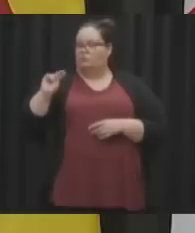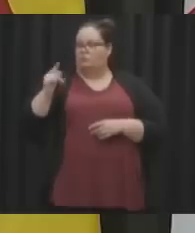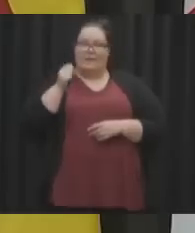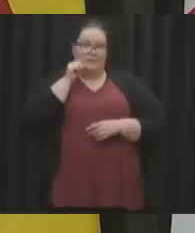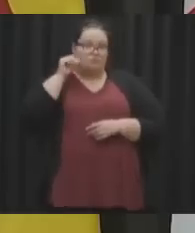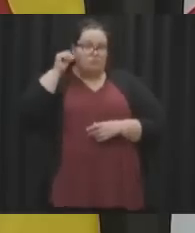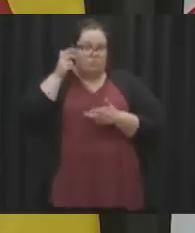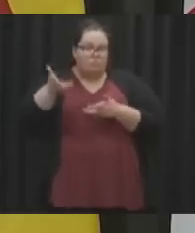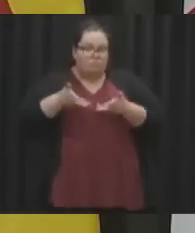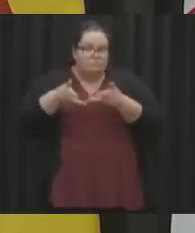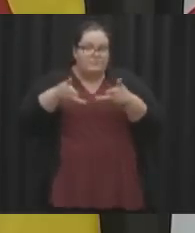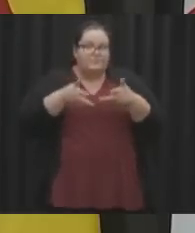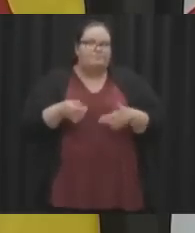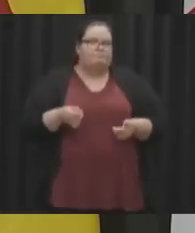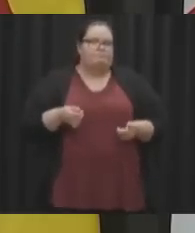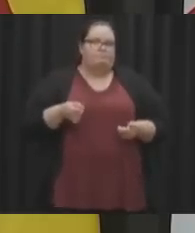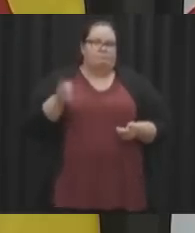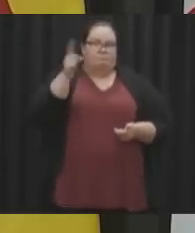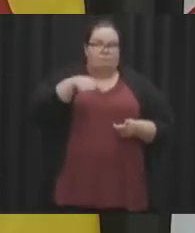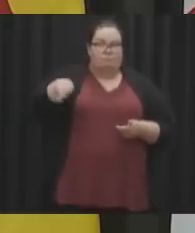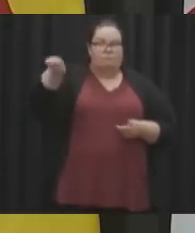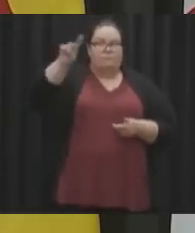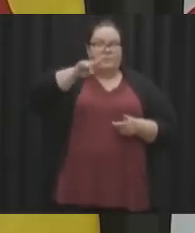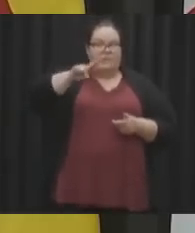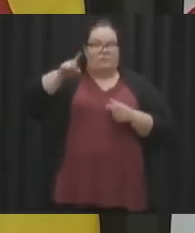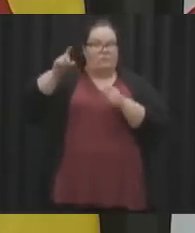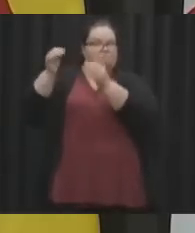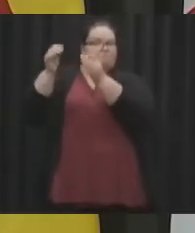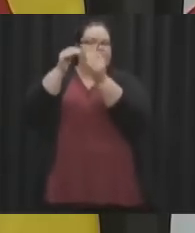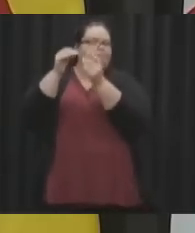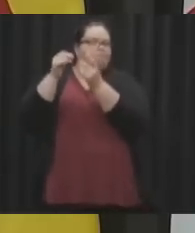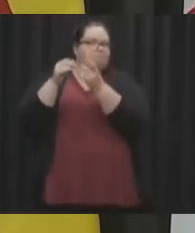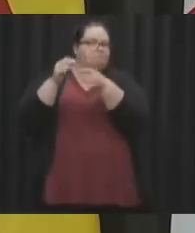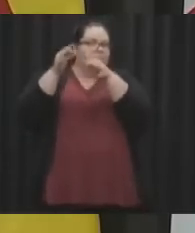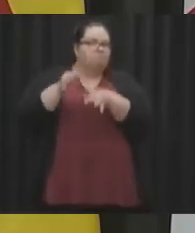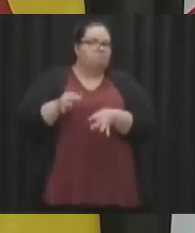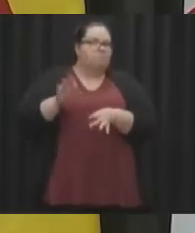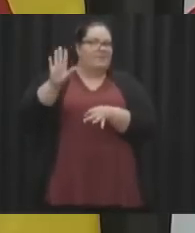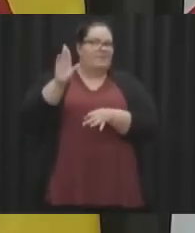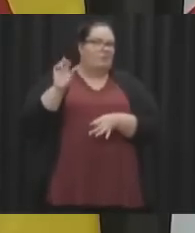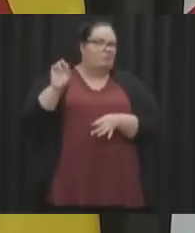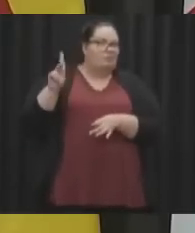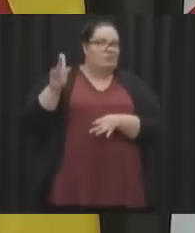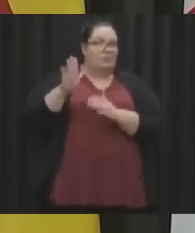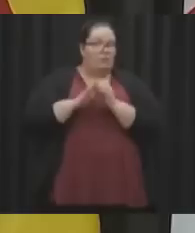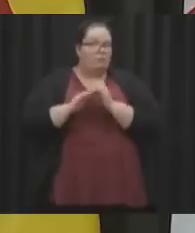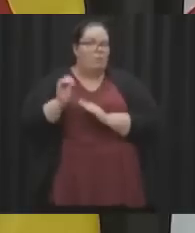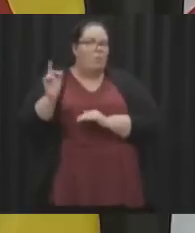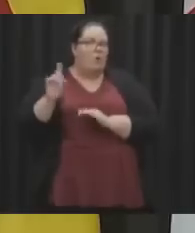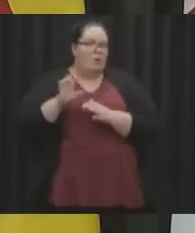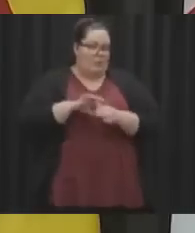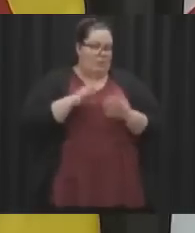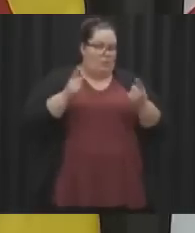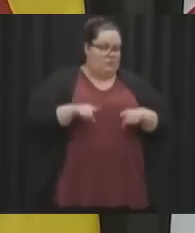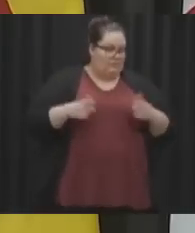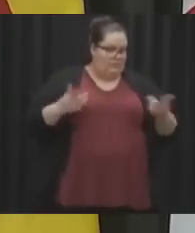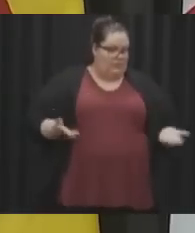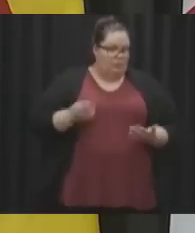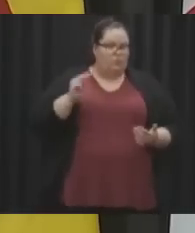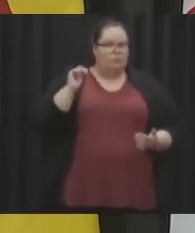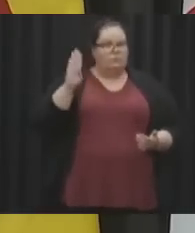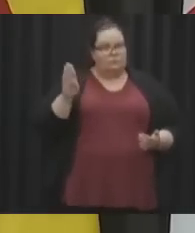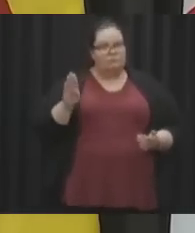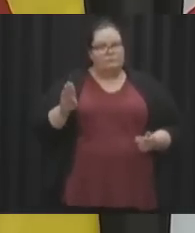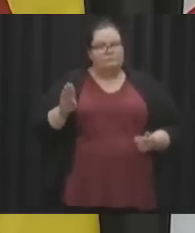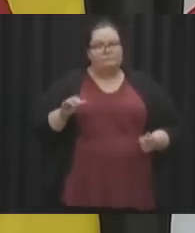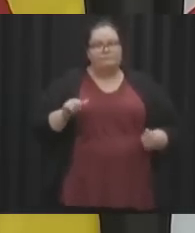and completely expected with respect to how the bubble was set up in the first place. Thank you. Did